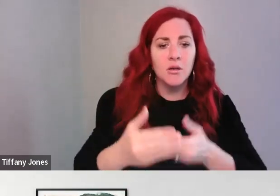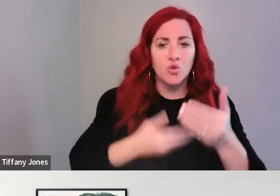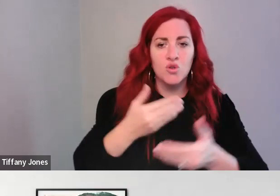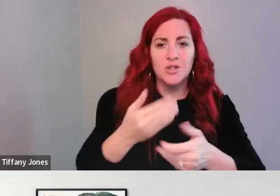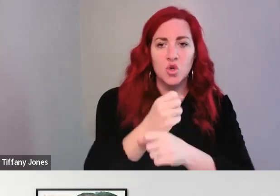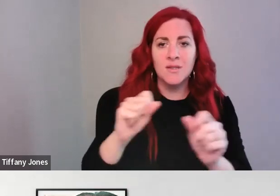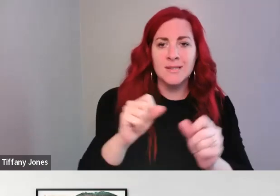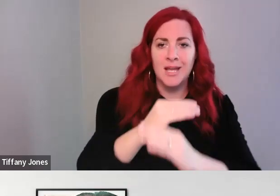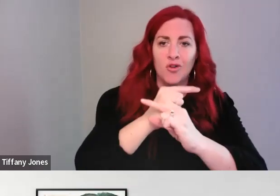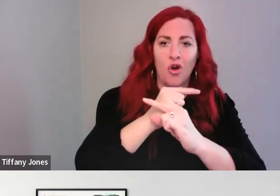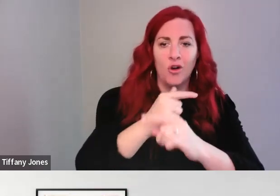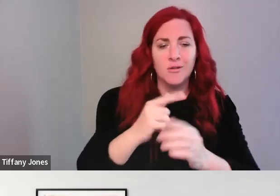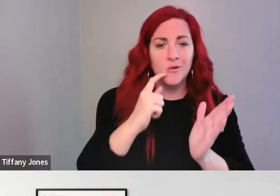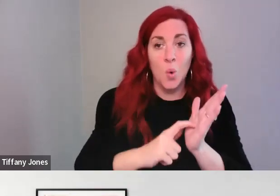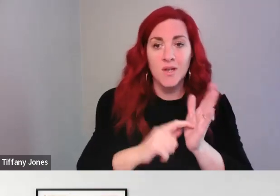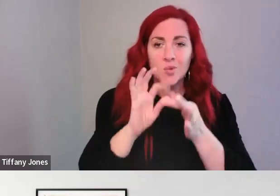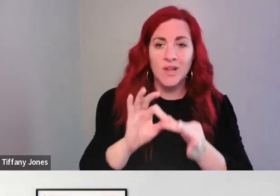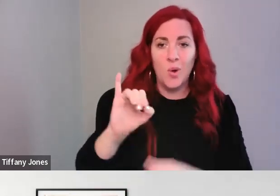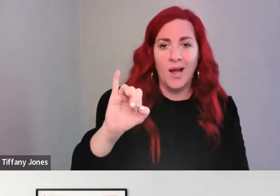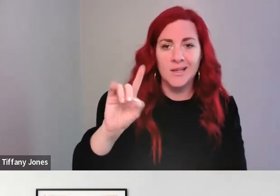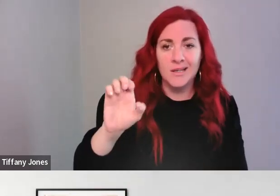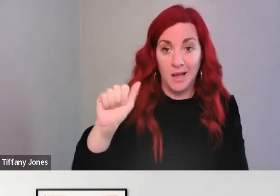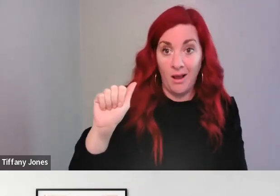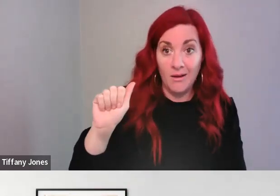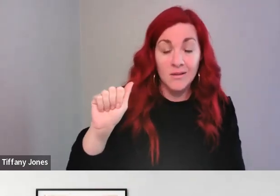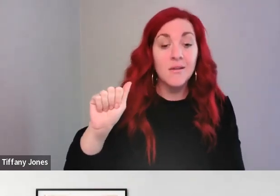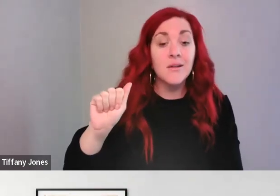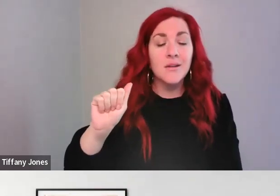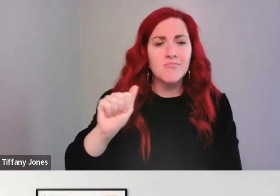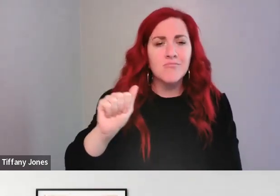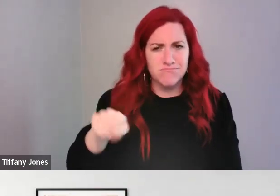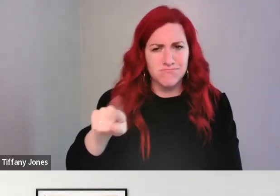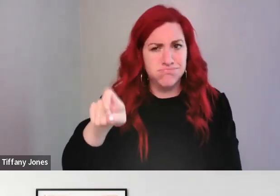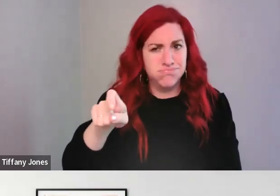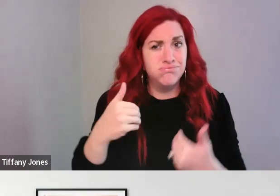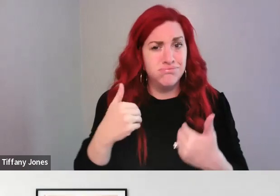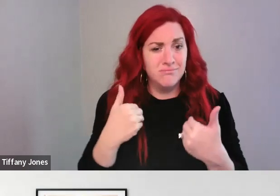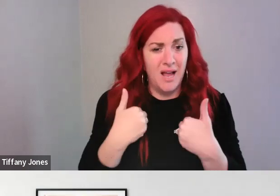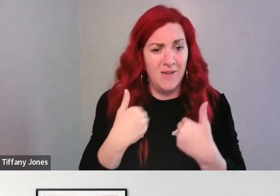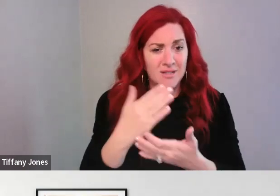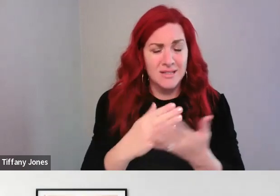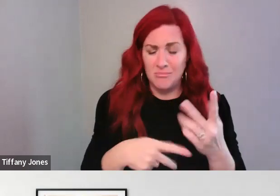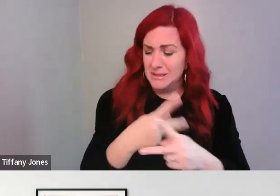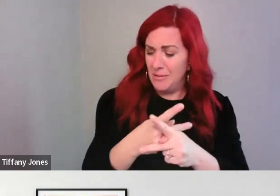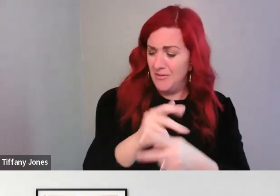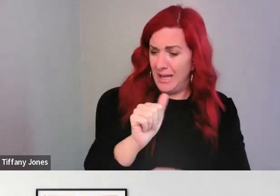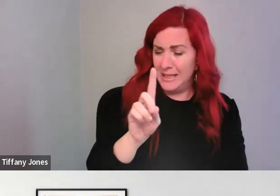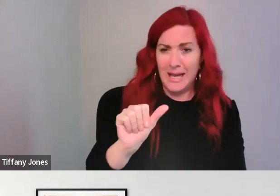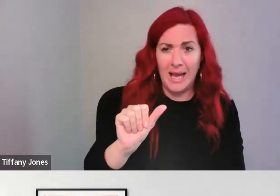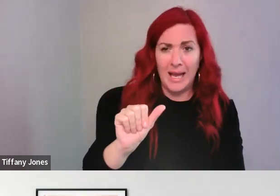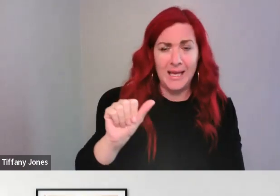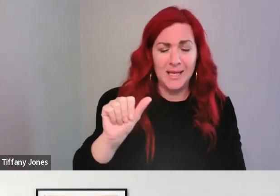is about IDEA. They should have some kind of ADA or